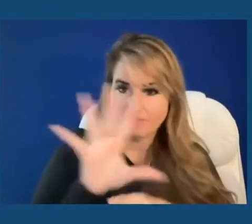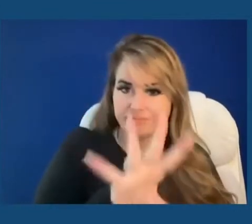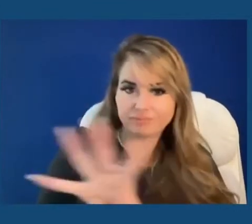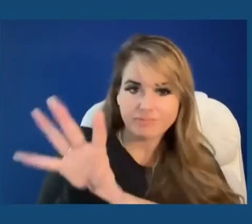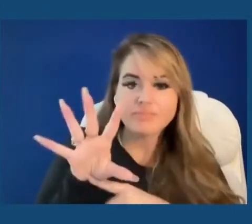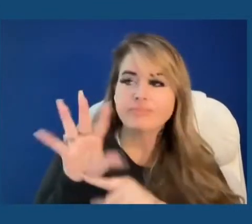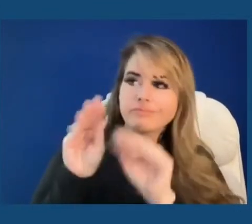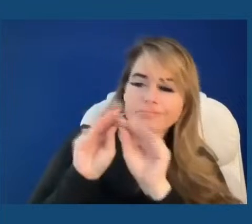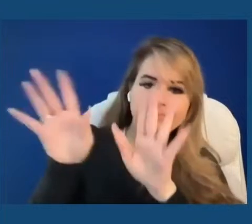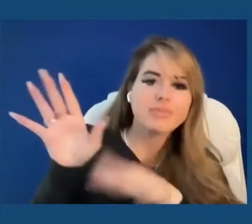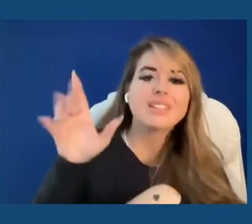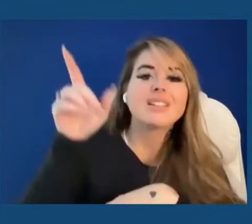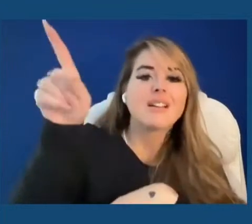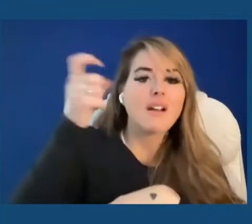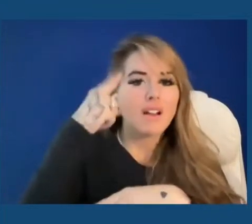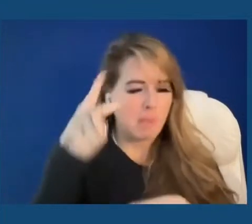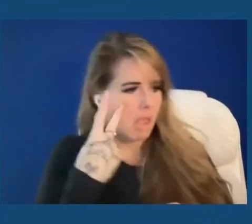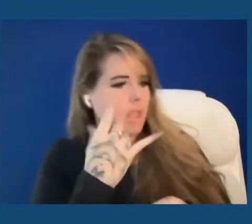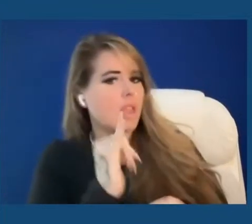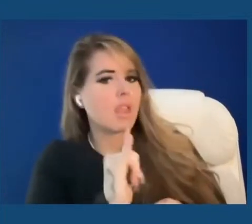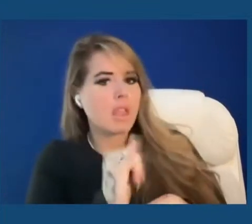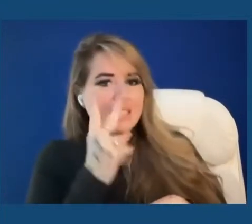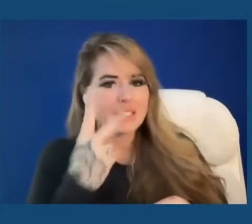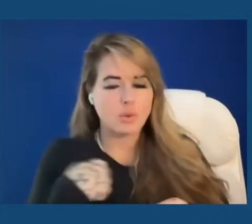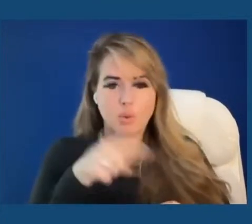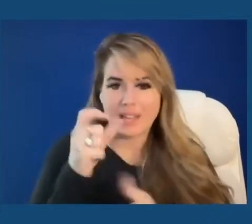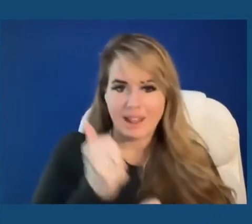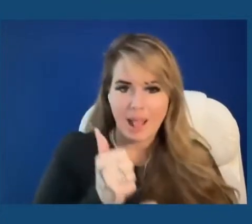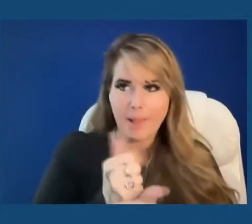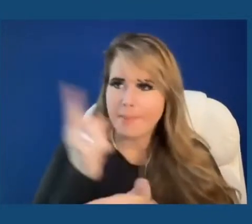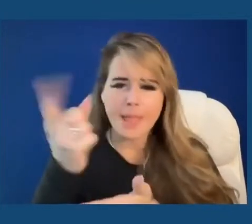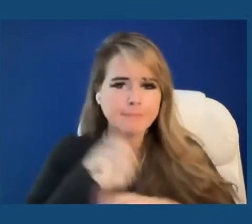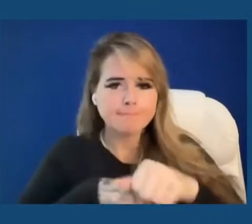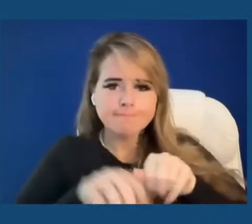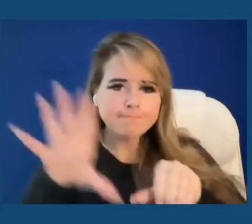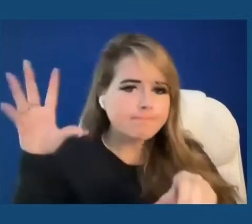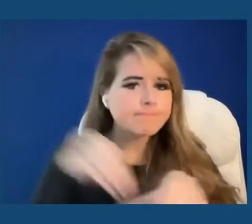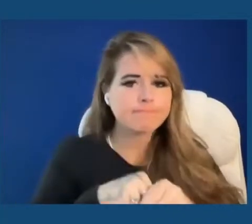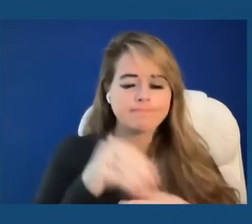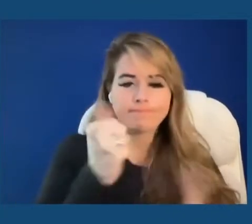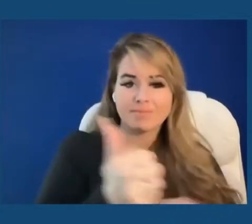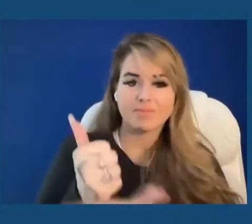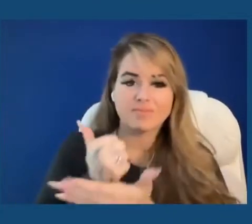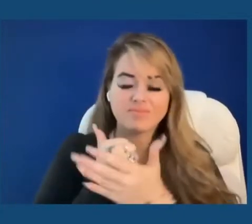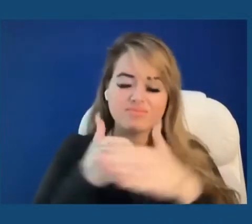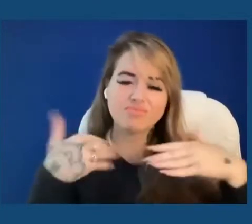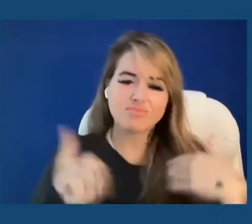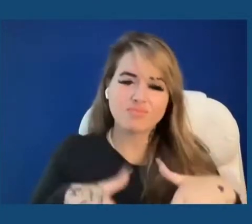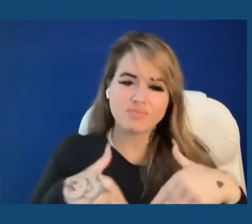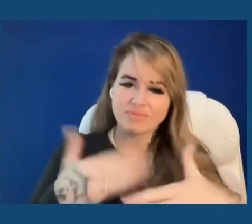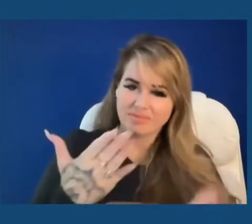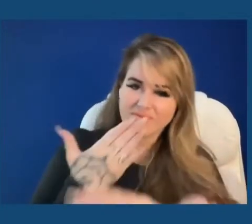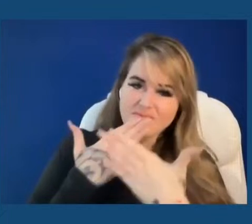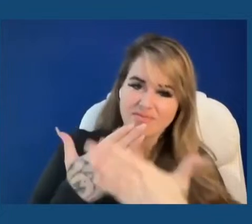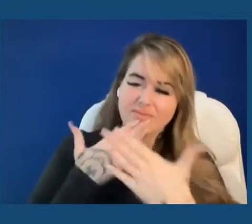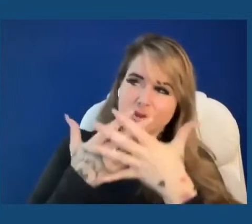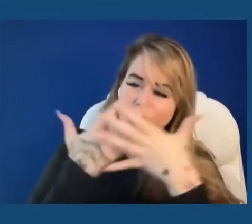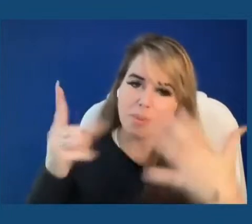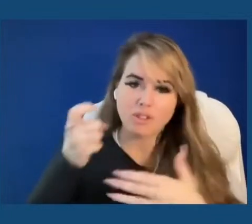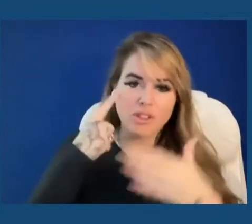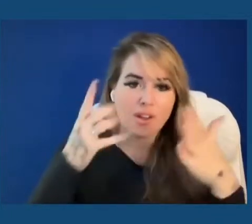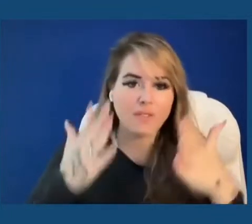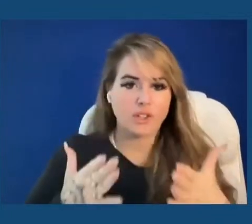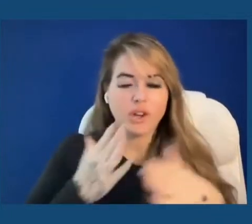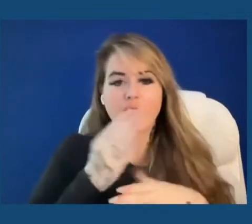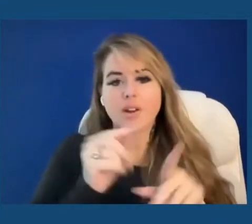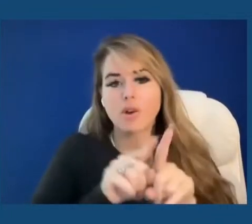government and partners who heard all of us and took action. Huge gratitude to Governor Hochul and the DEC